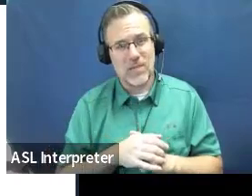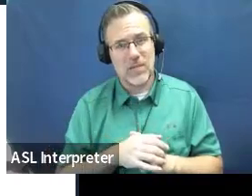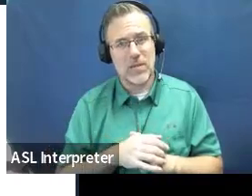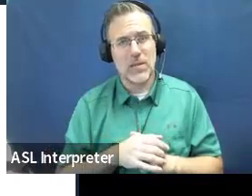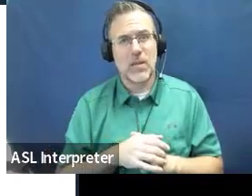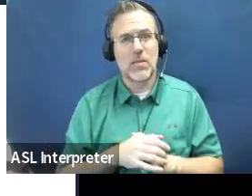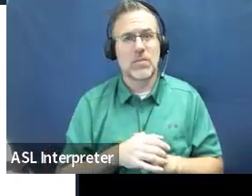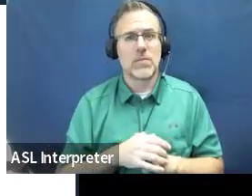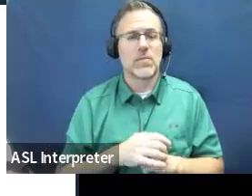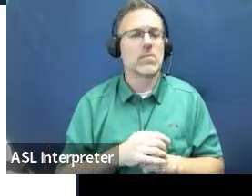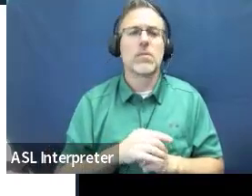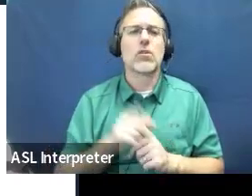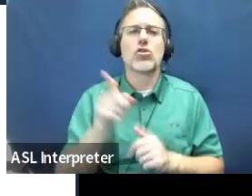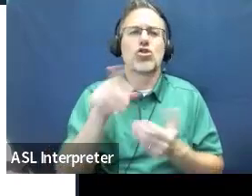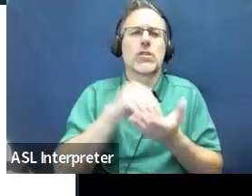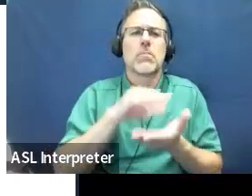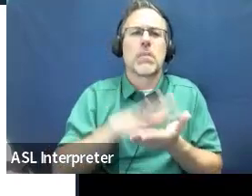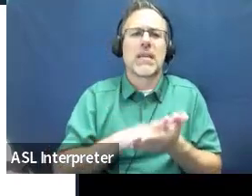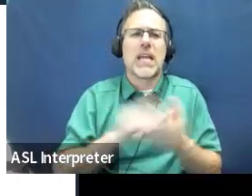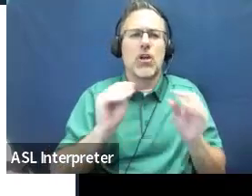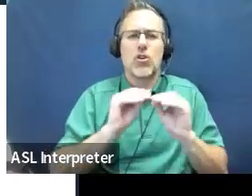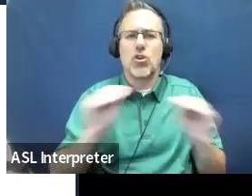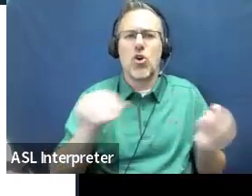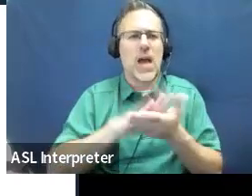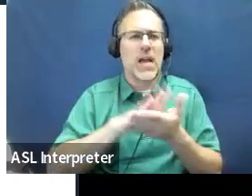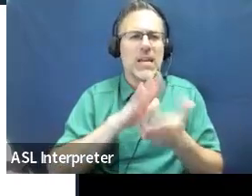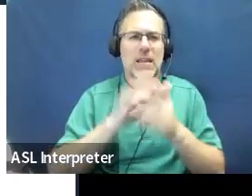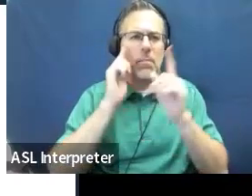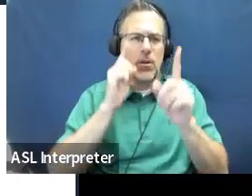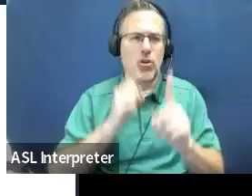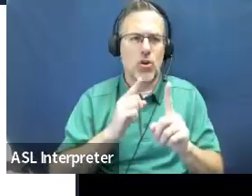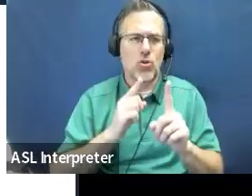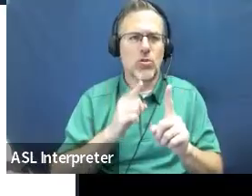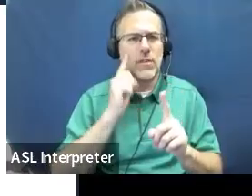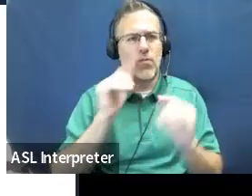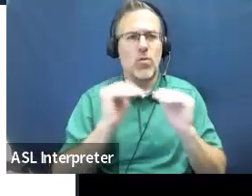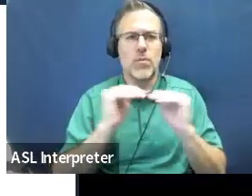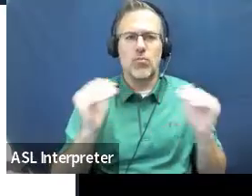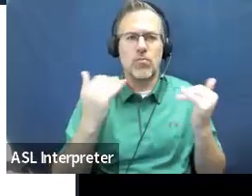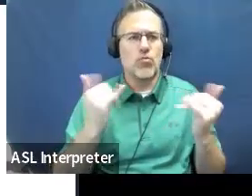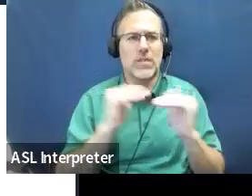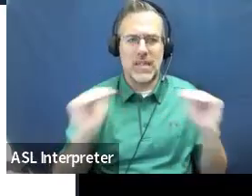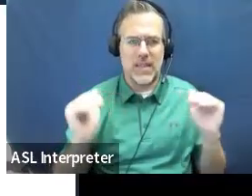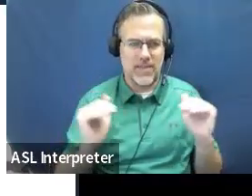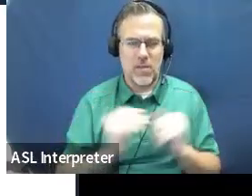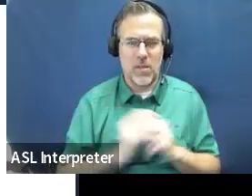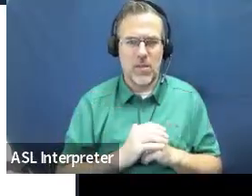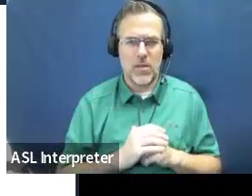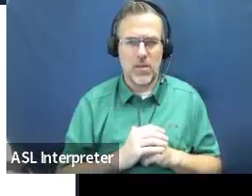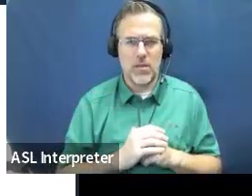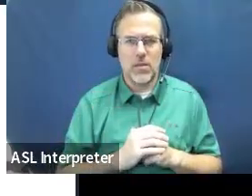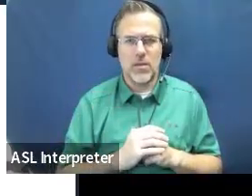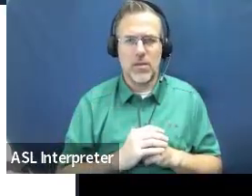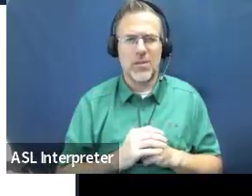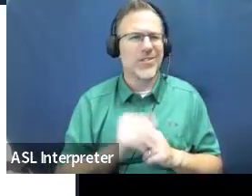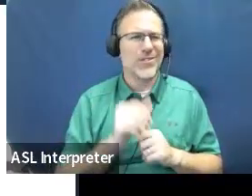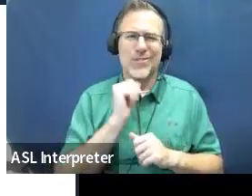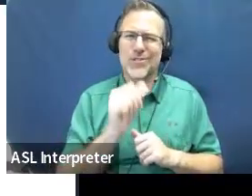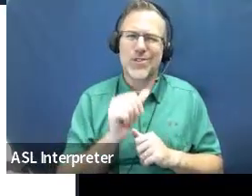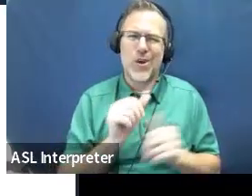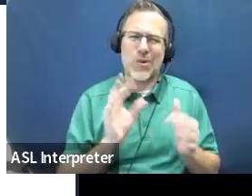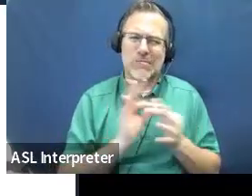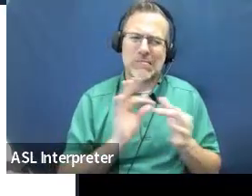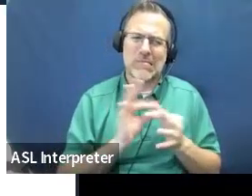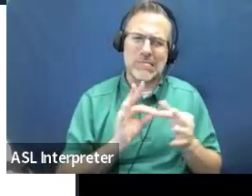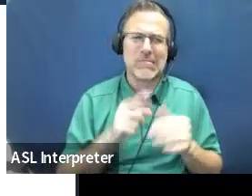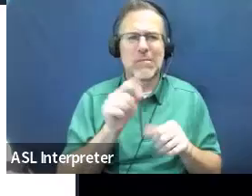Just put, there are no academic goals at this time in the present level. Okay. Do, All right. do not make the statement about you're